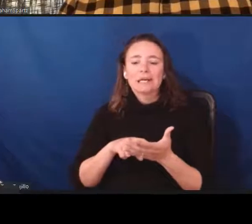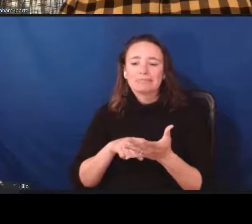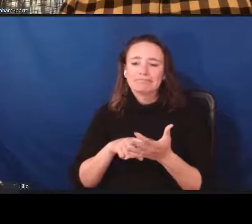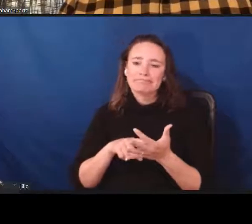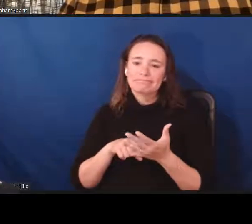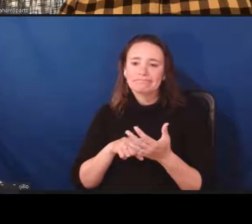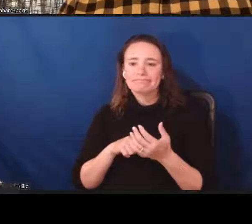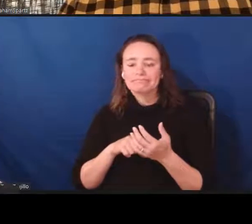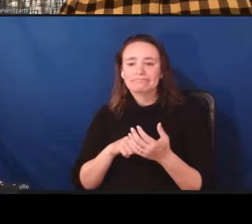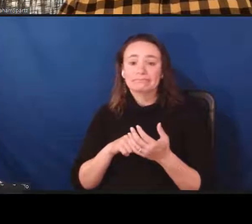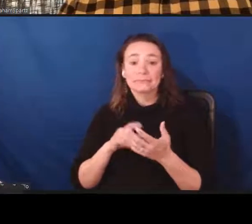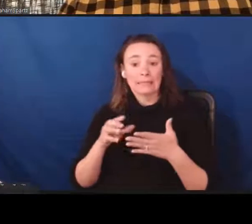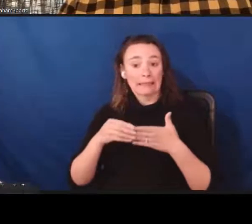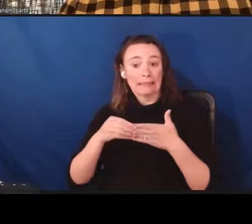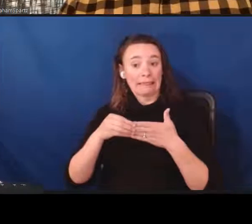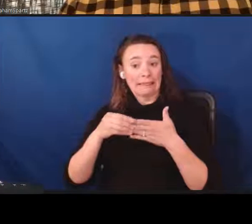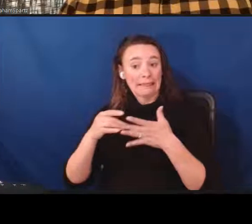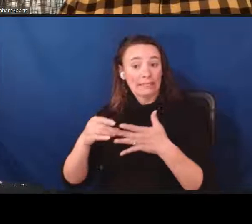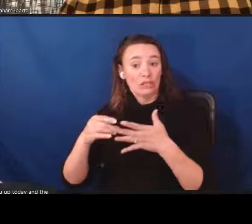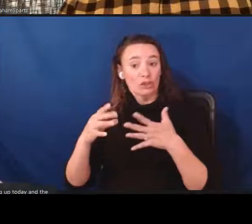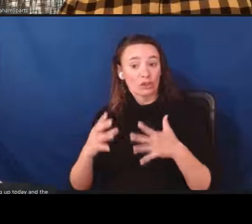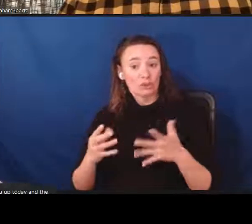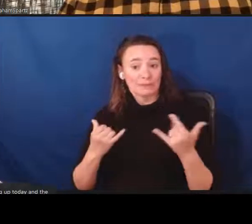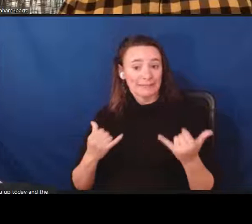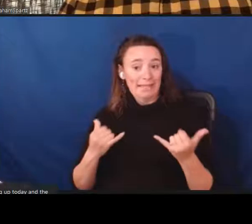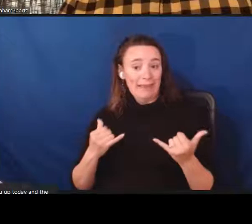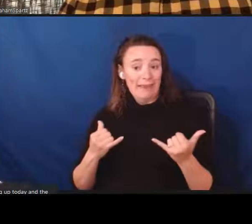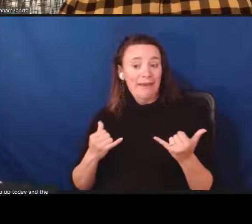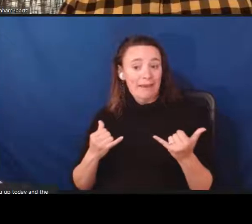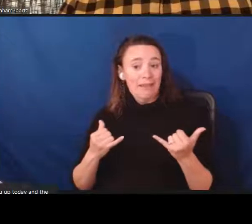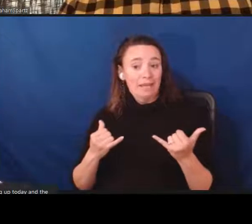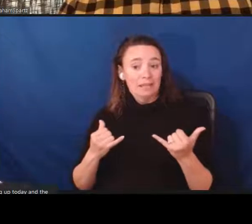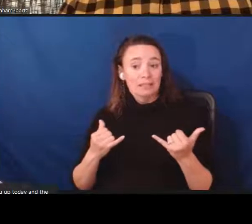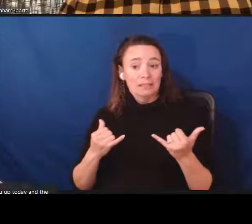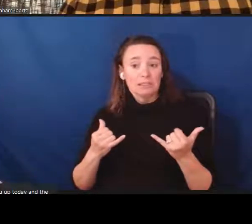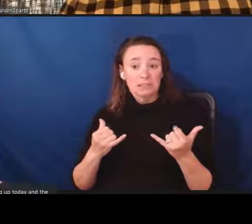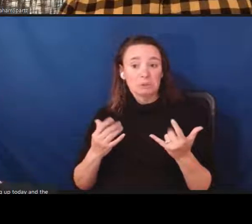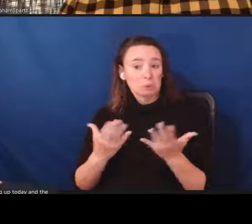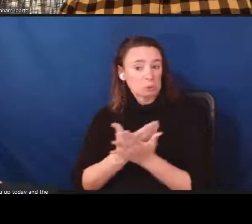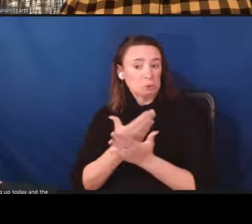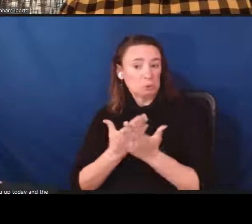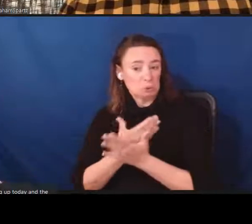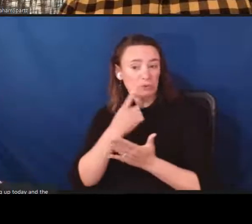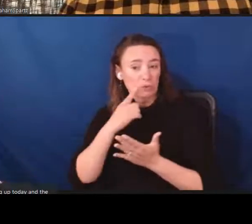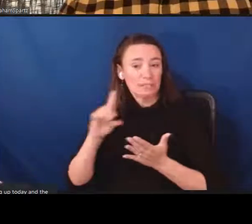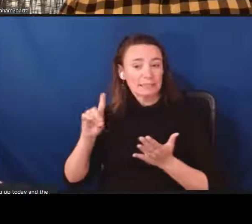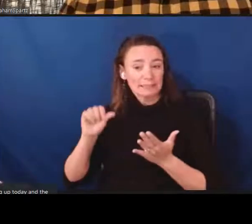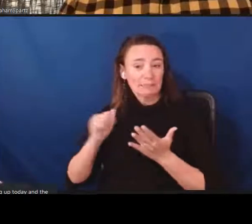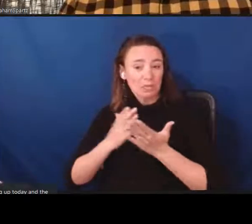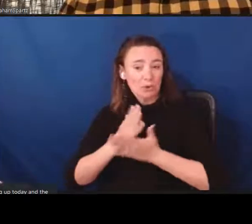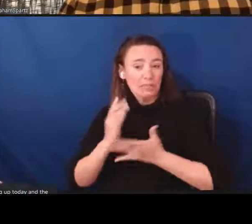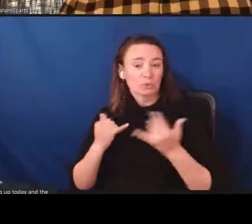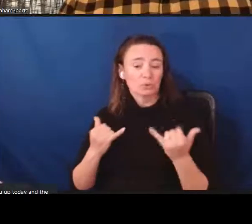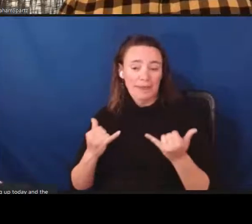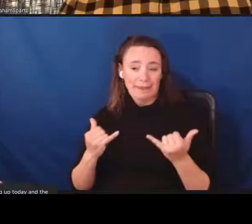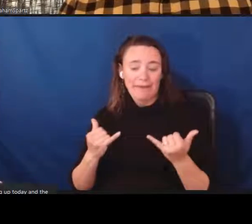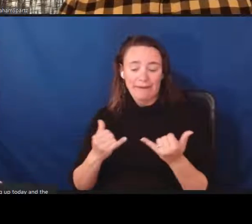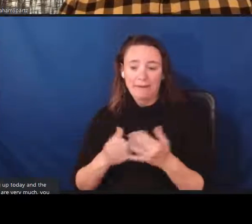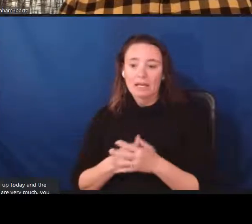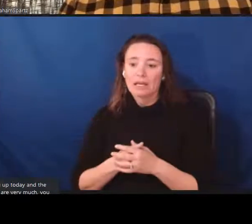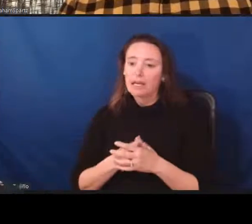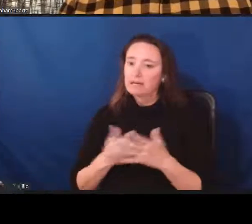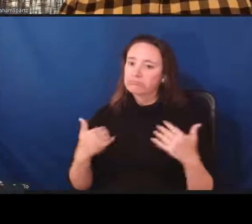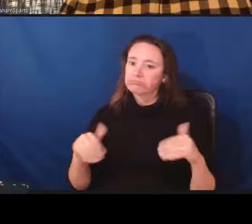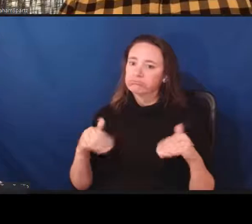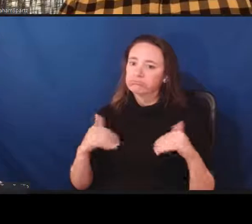the leaders that are coming up today in the disability rights community are very much, they